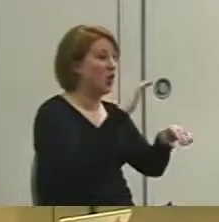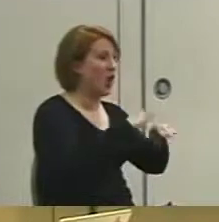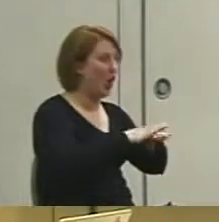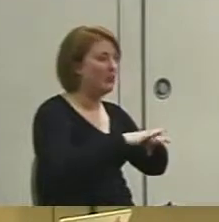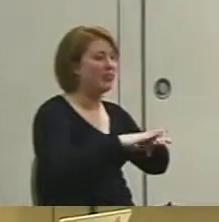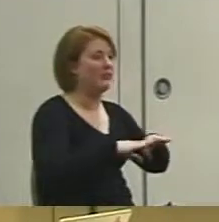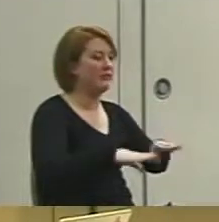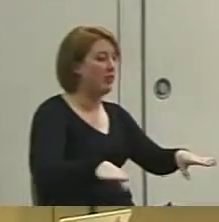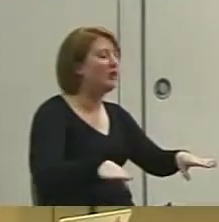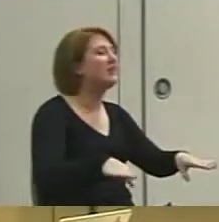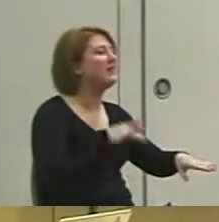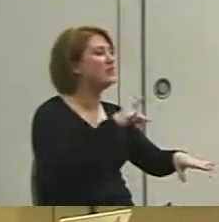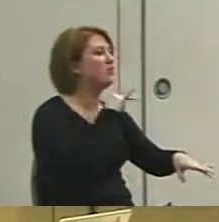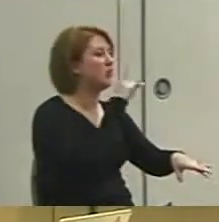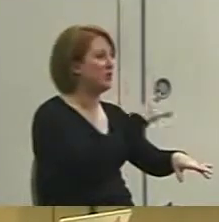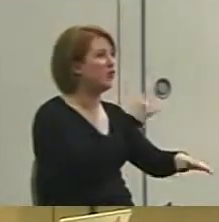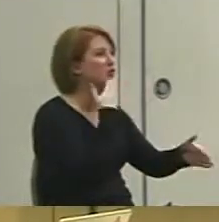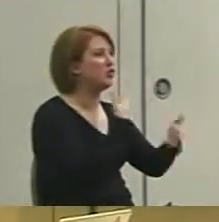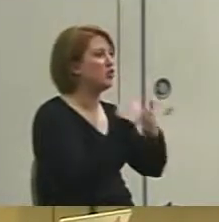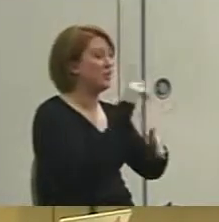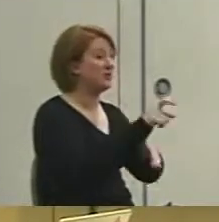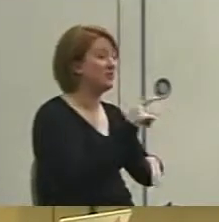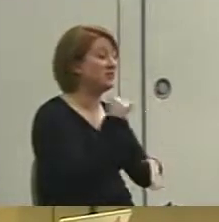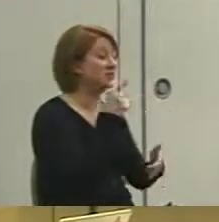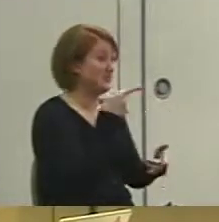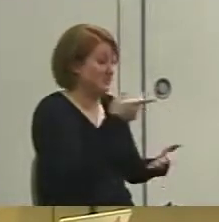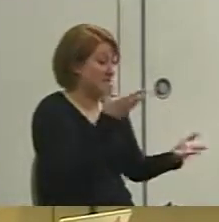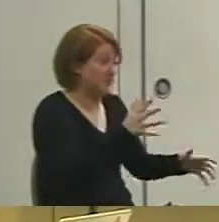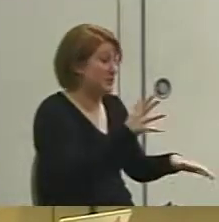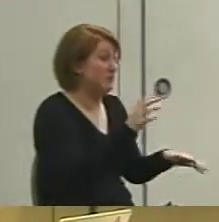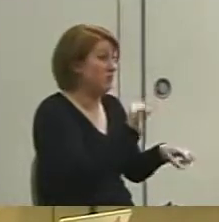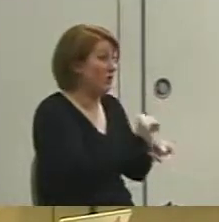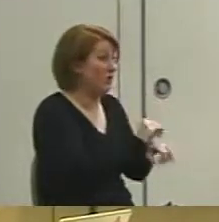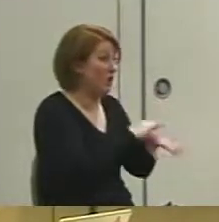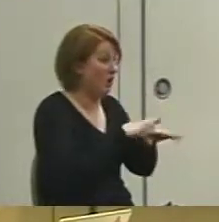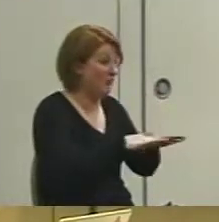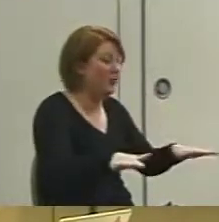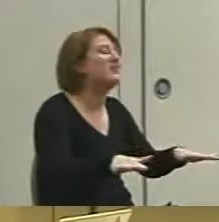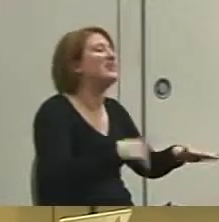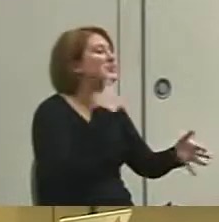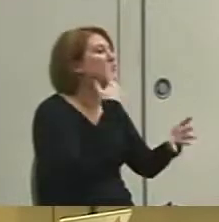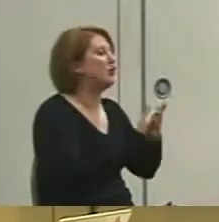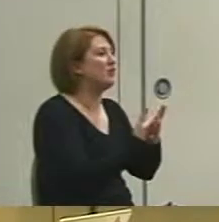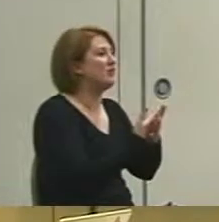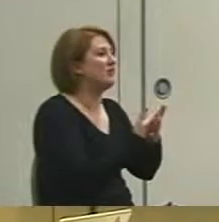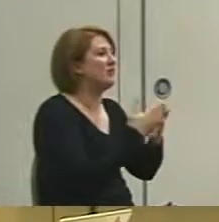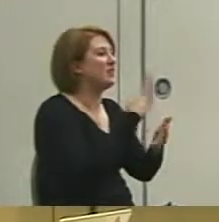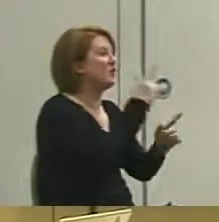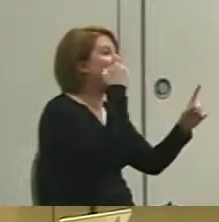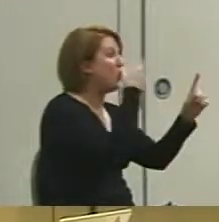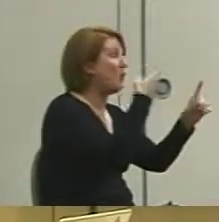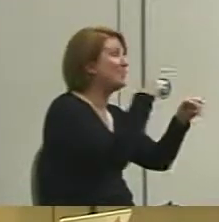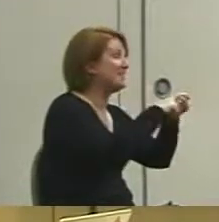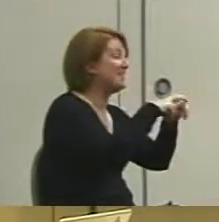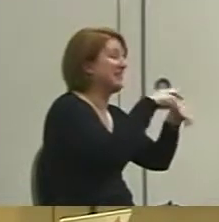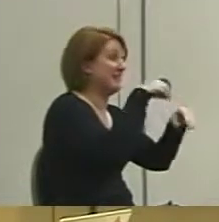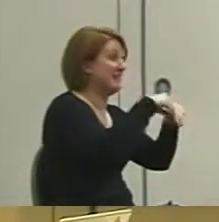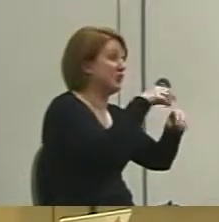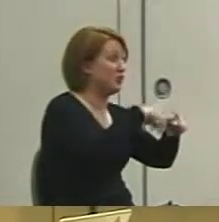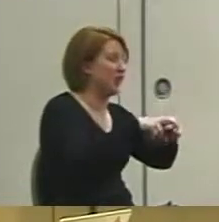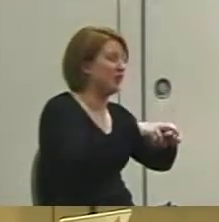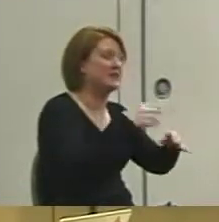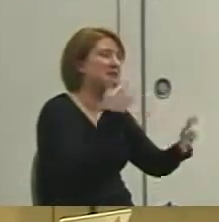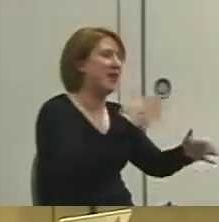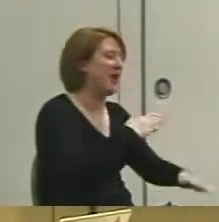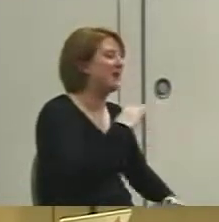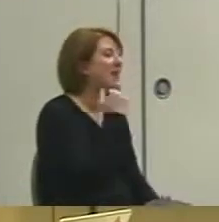question. Does he? And if he does, then I think you've got great evidence to say that's not a good goal. Now, if she comes in and says, I think he'll do